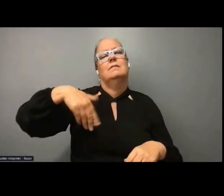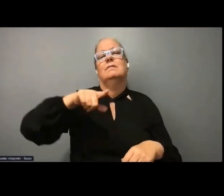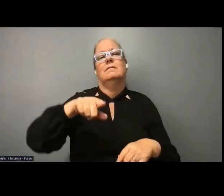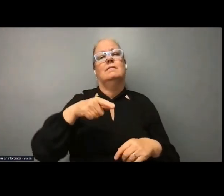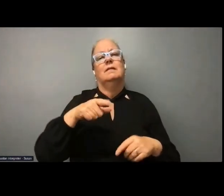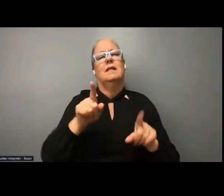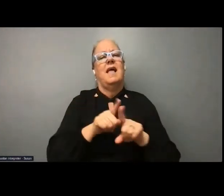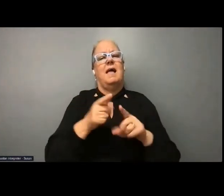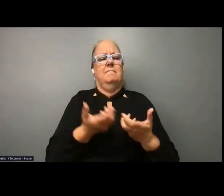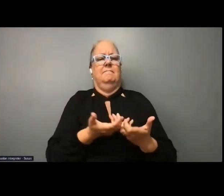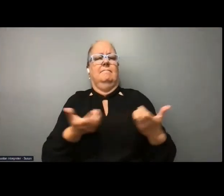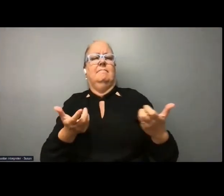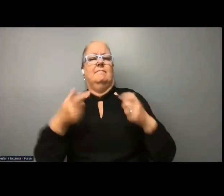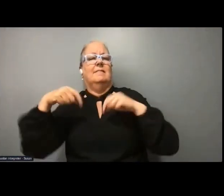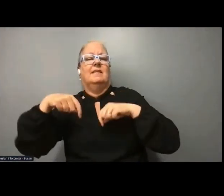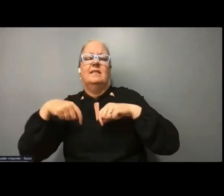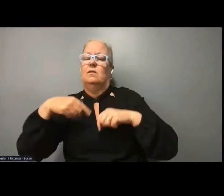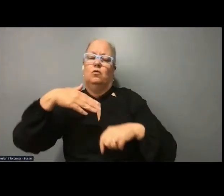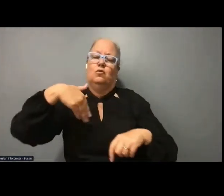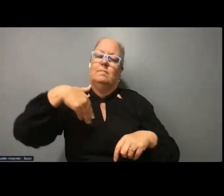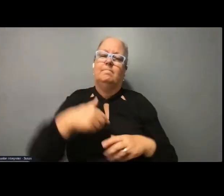this.